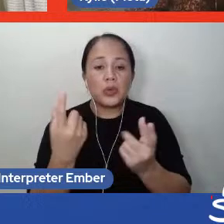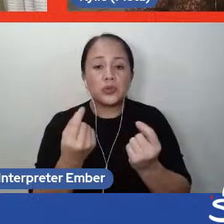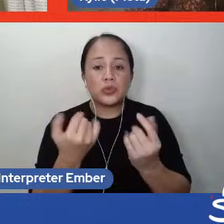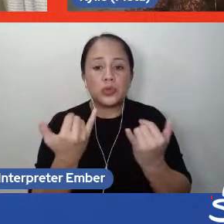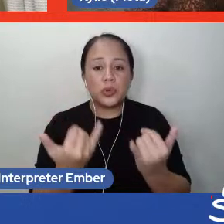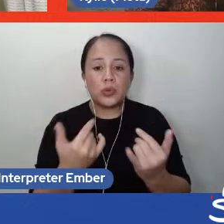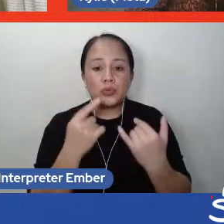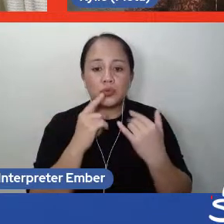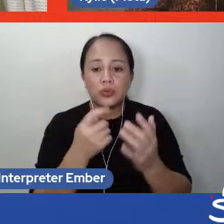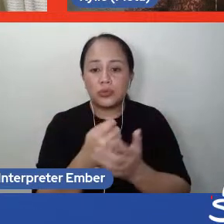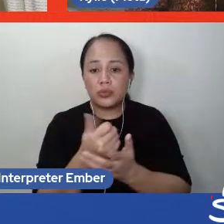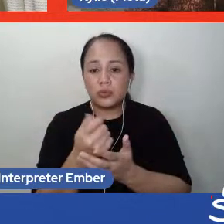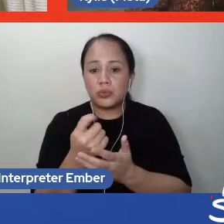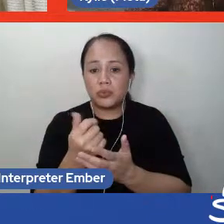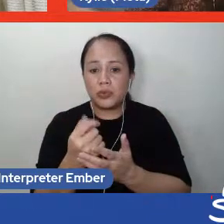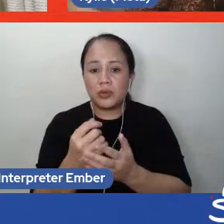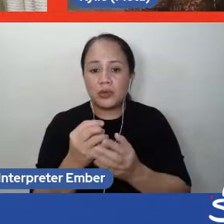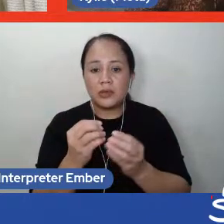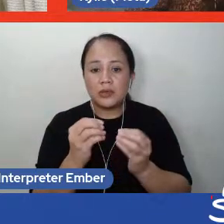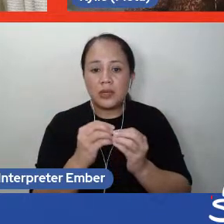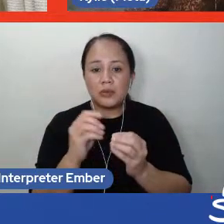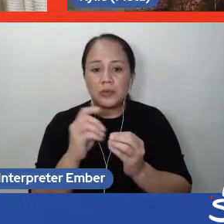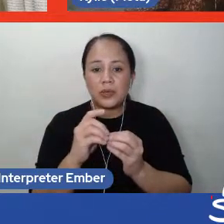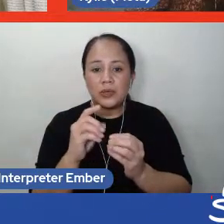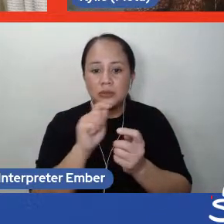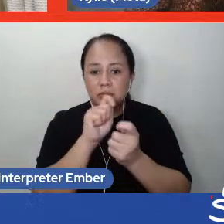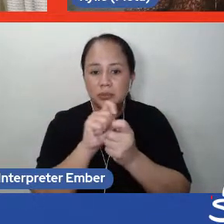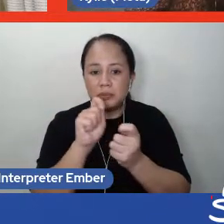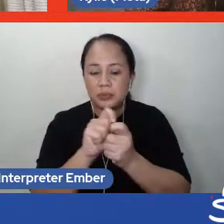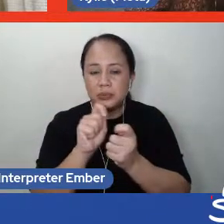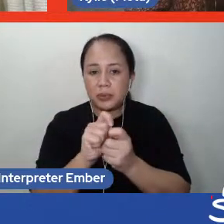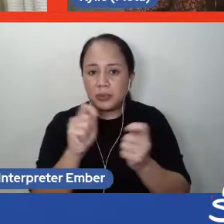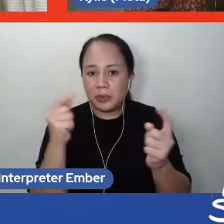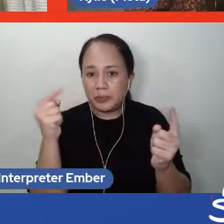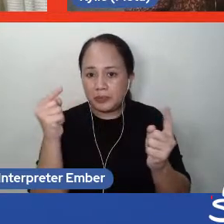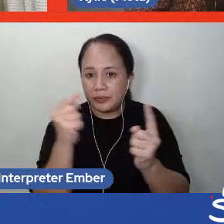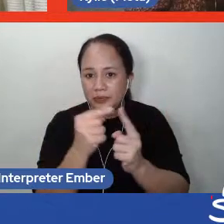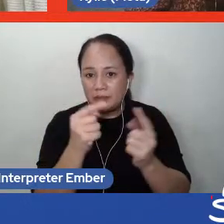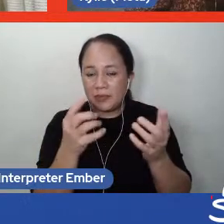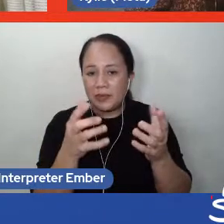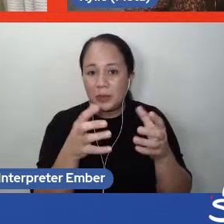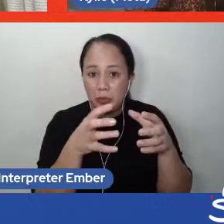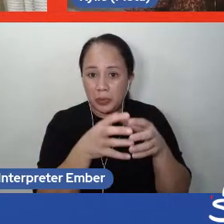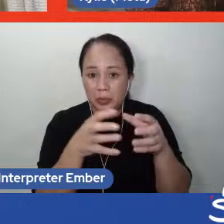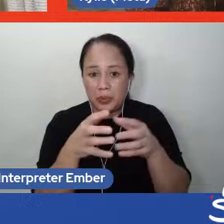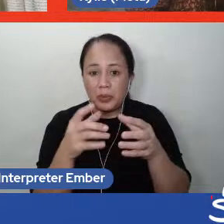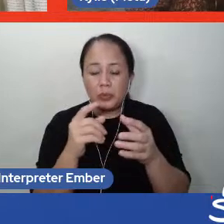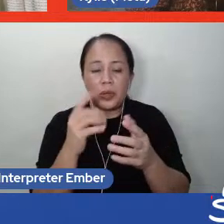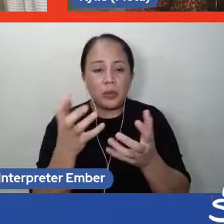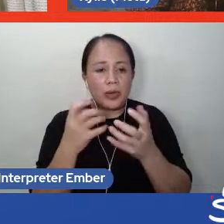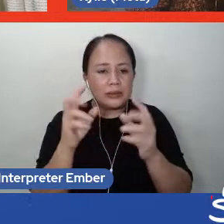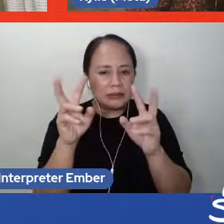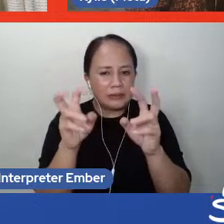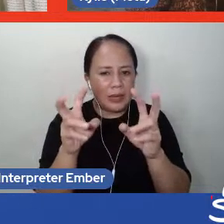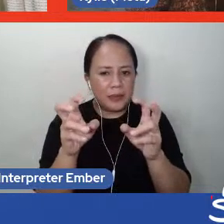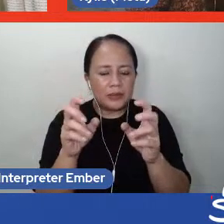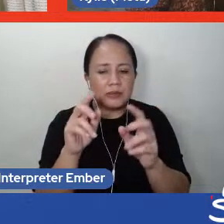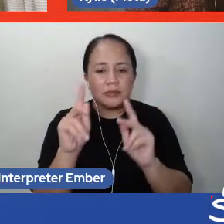actually remove some of the more detailed, granular targeting that relate to topics that people